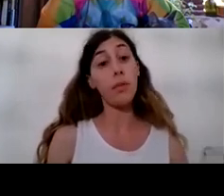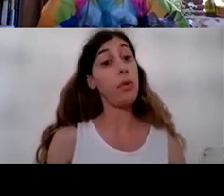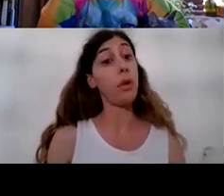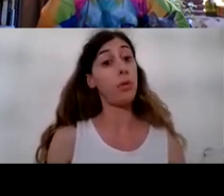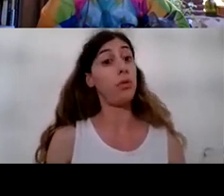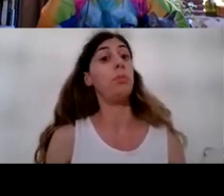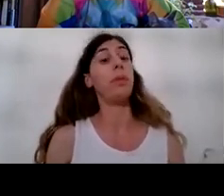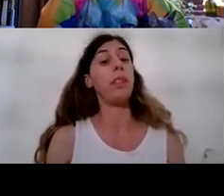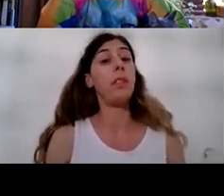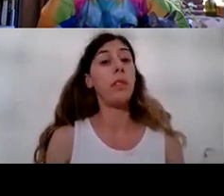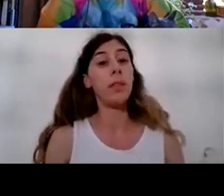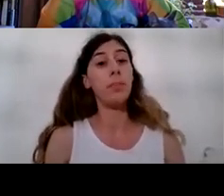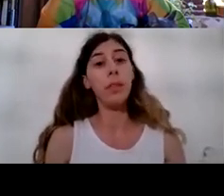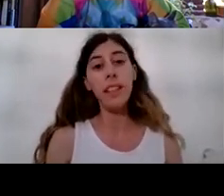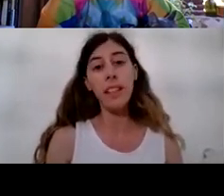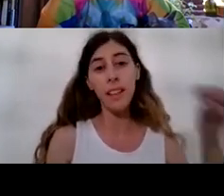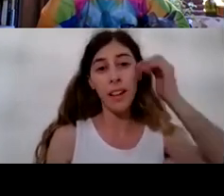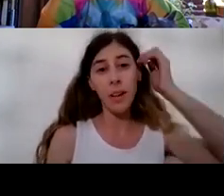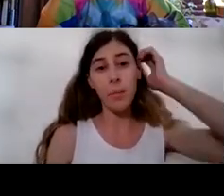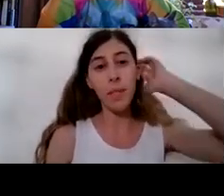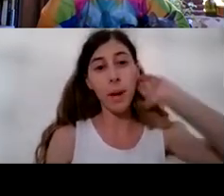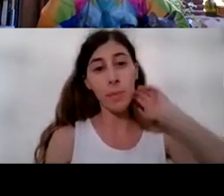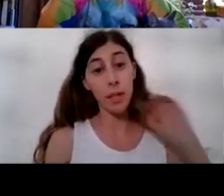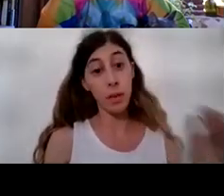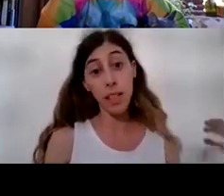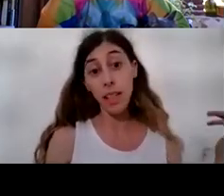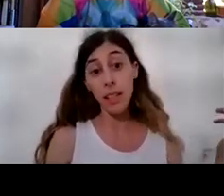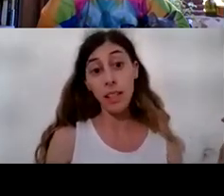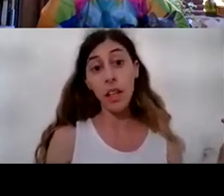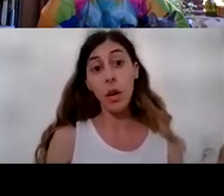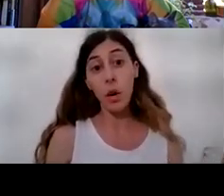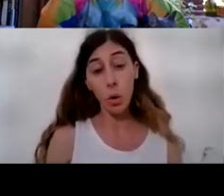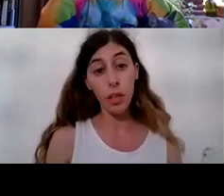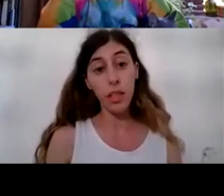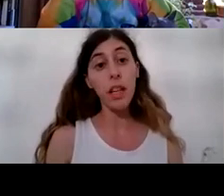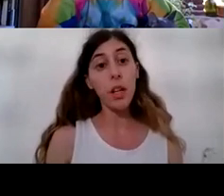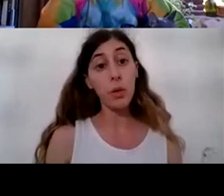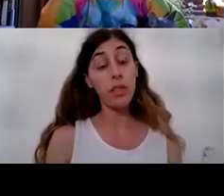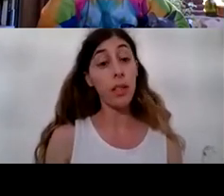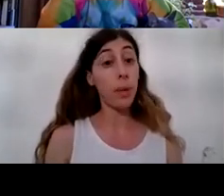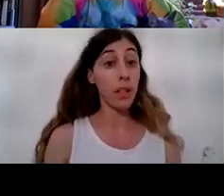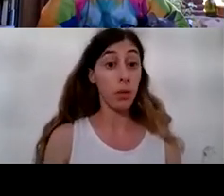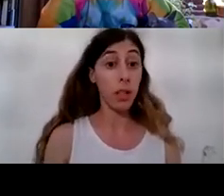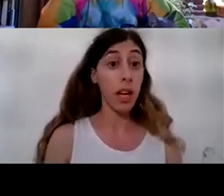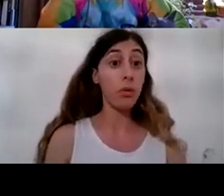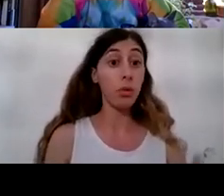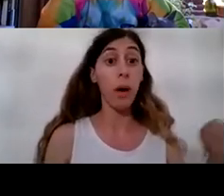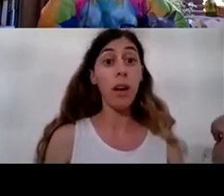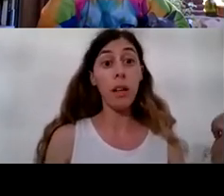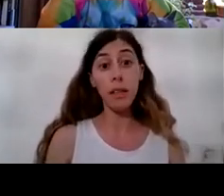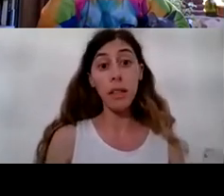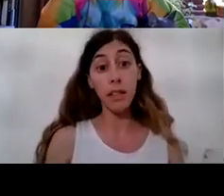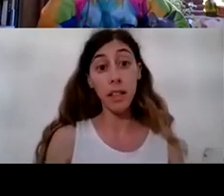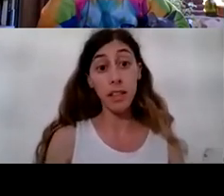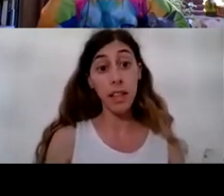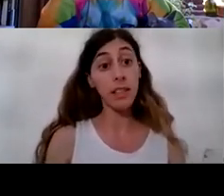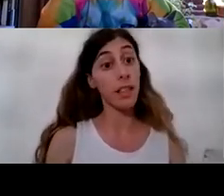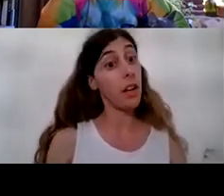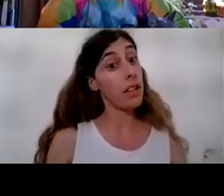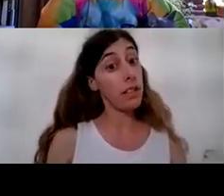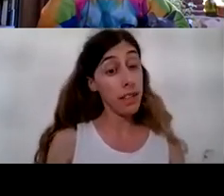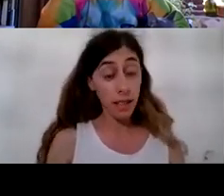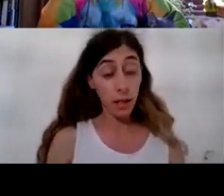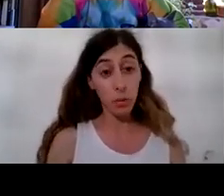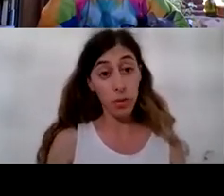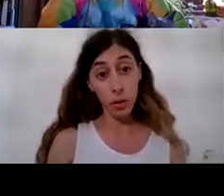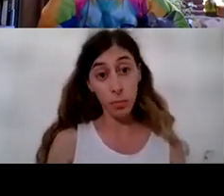certain requirements and undergo certain treatment with professional doctors. For example, they